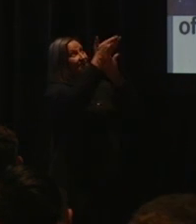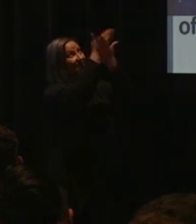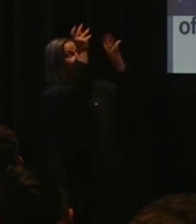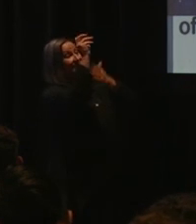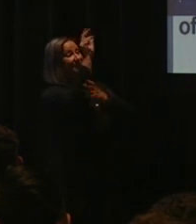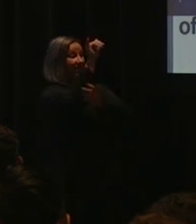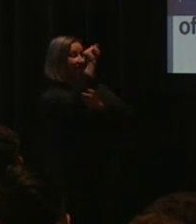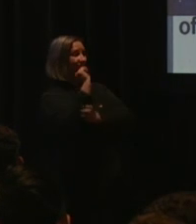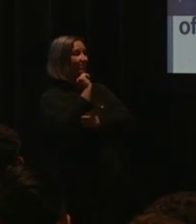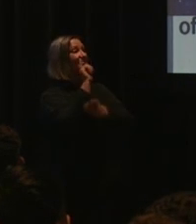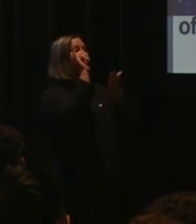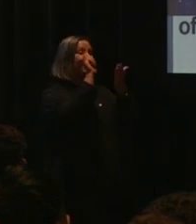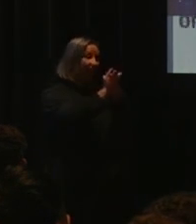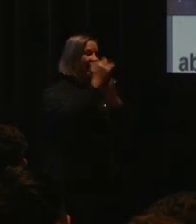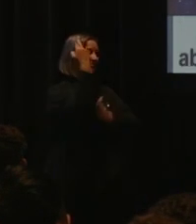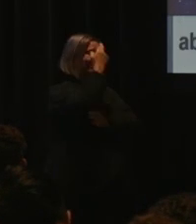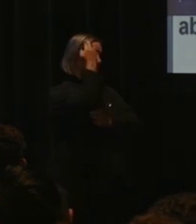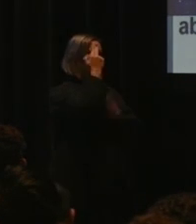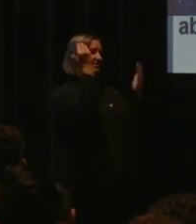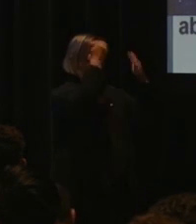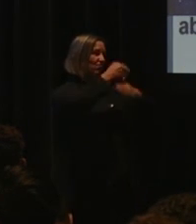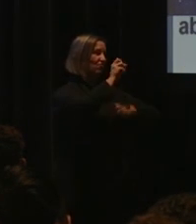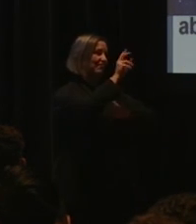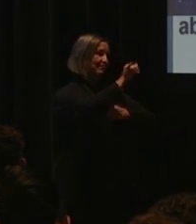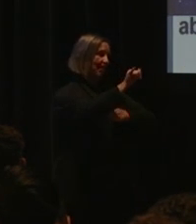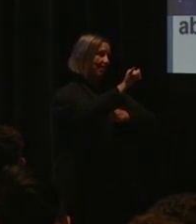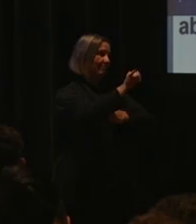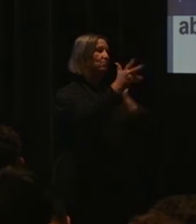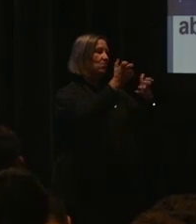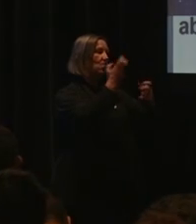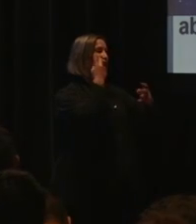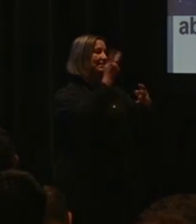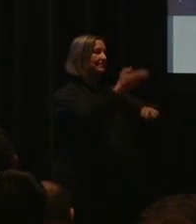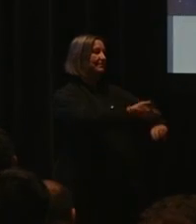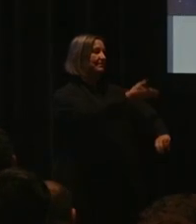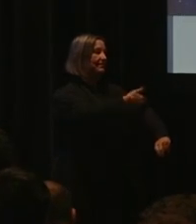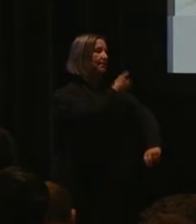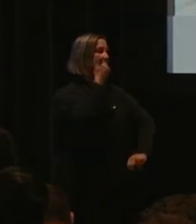sky lighting is all about. Seeing better. Thank you very much.